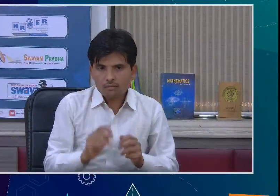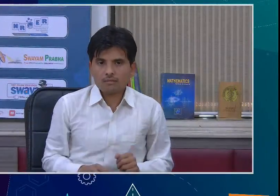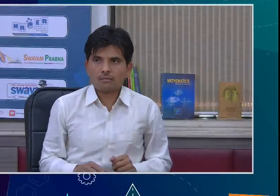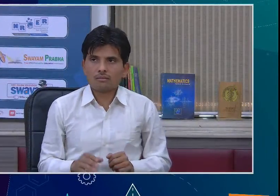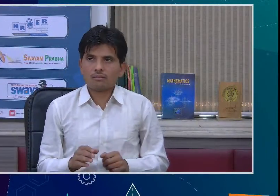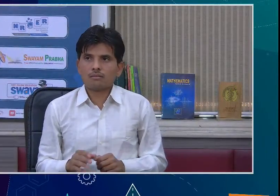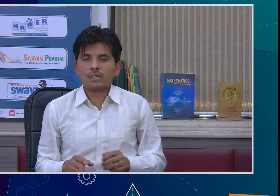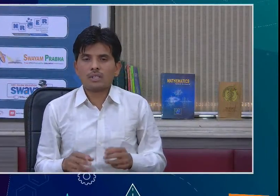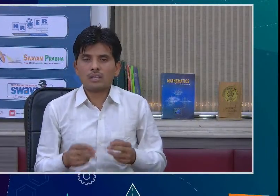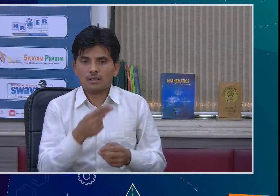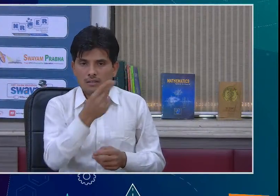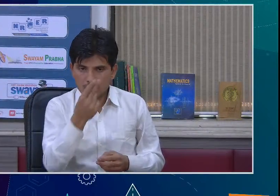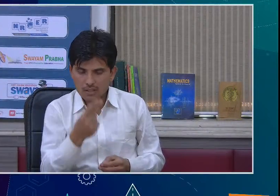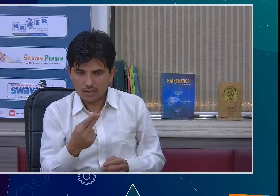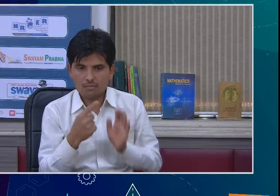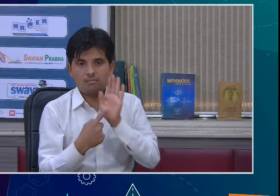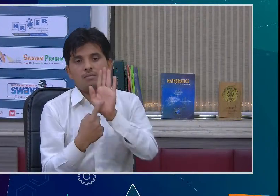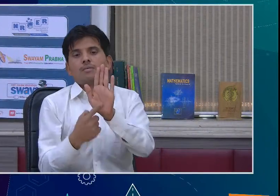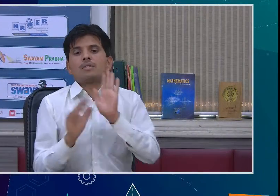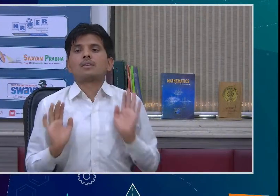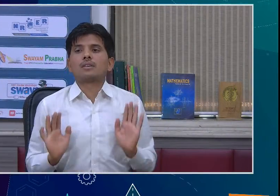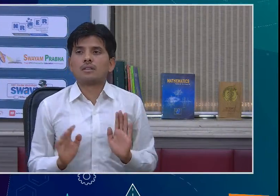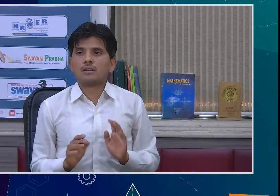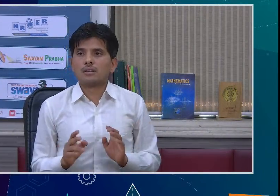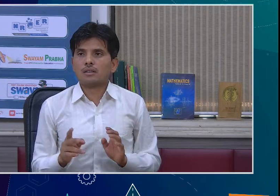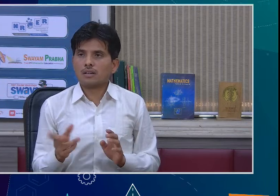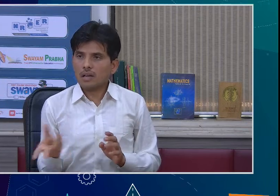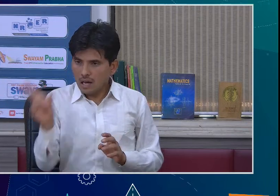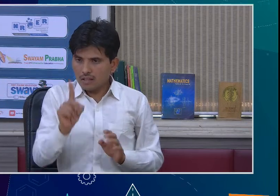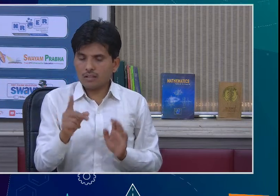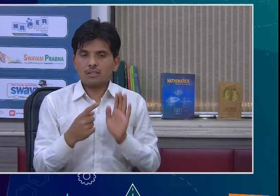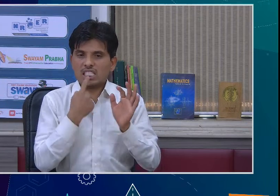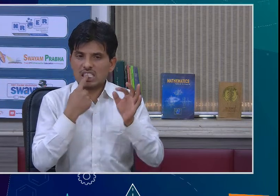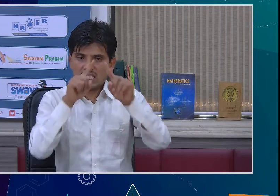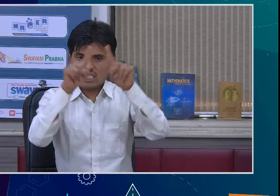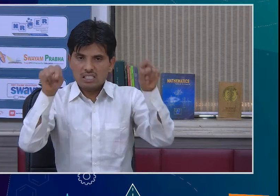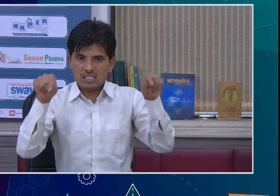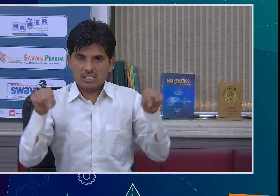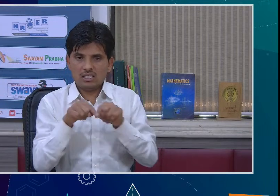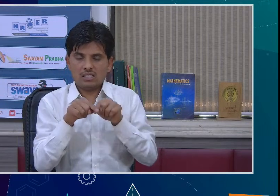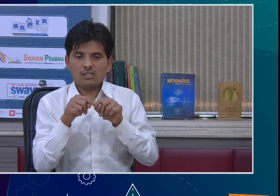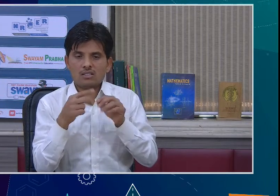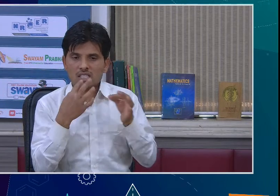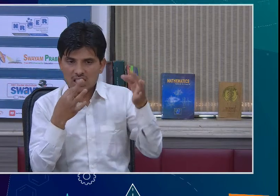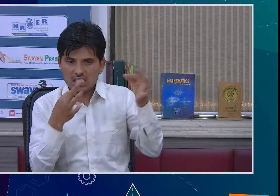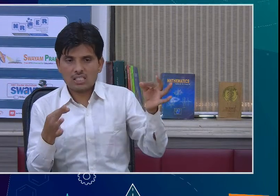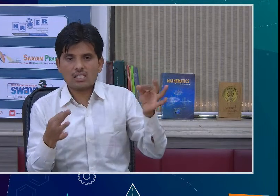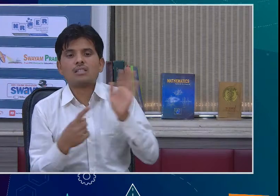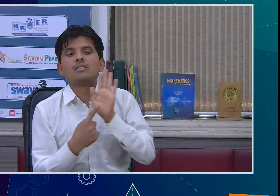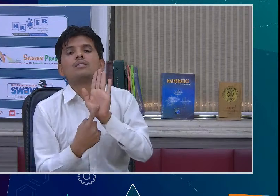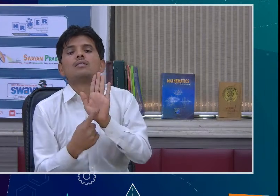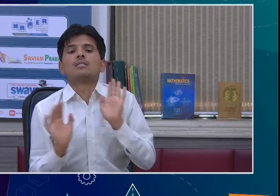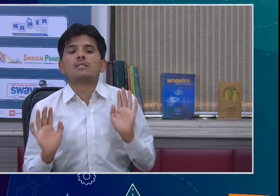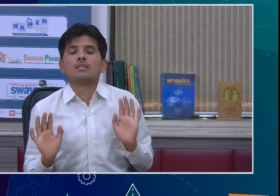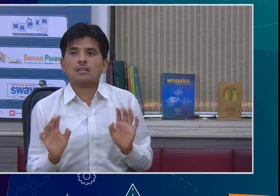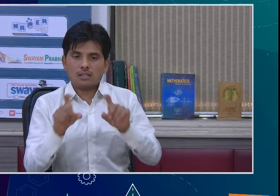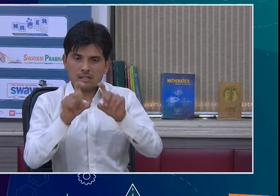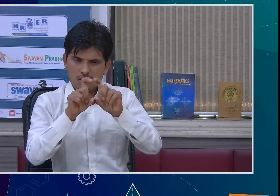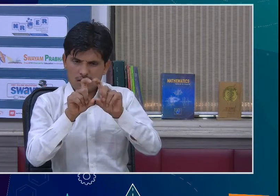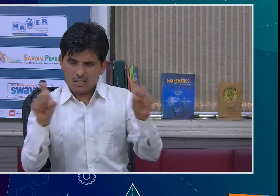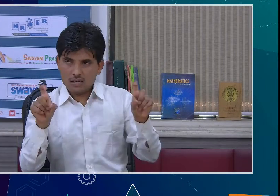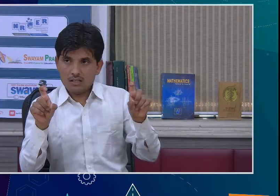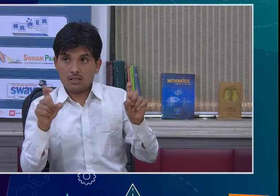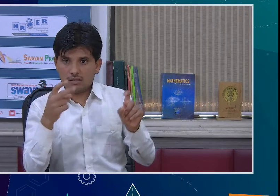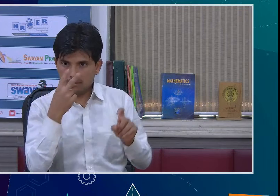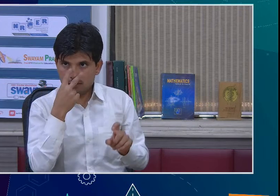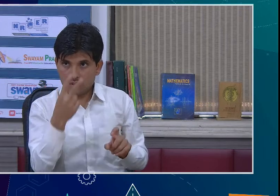tactile diagram? Exactly. Yeah. So what I tried to do, is it visible? Yeah, it's clearly visible.